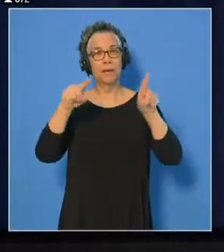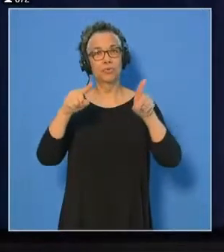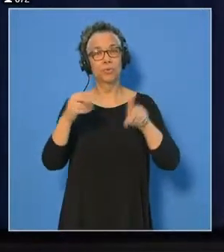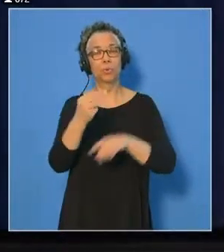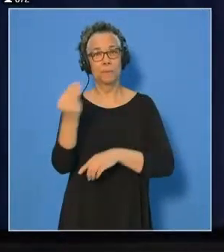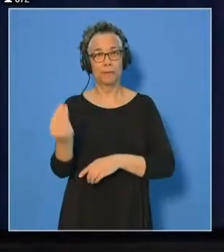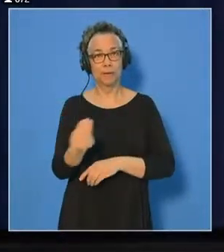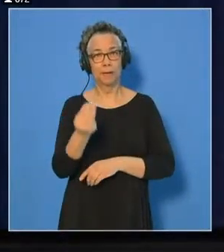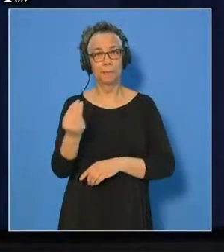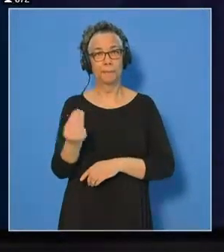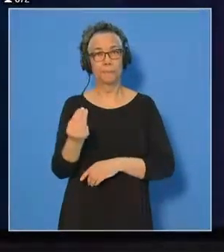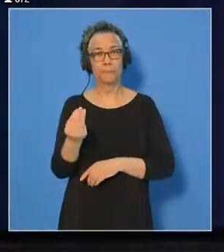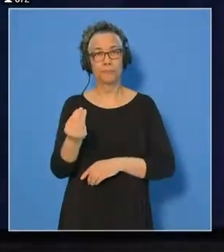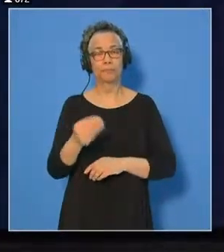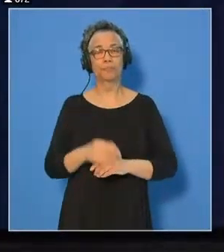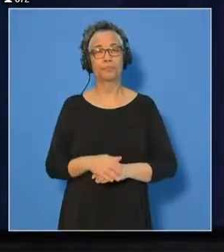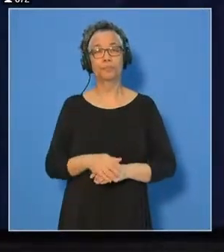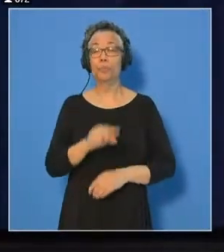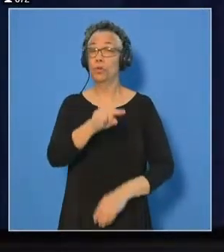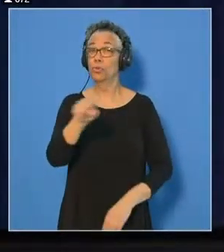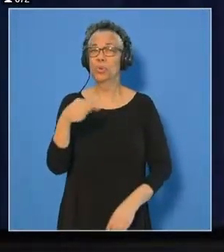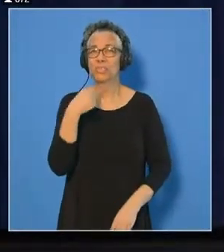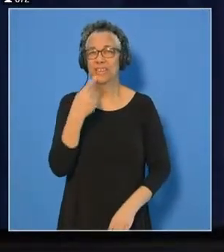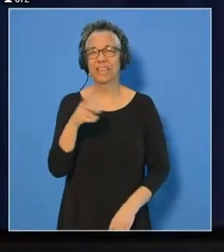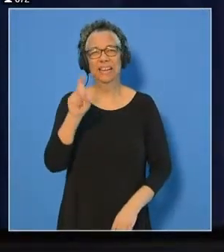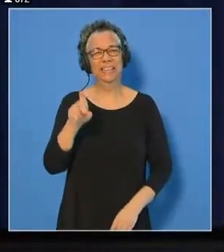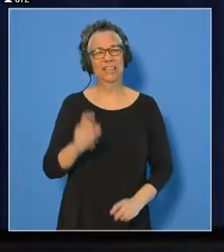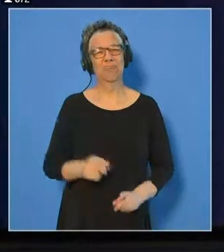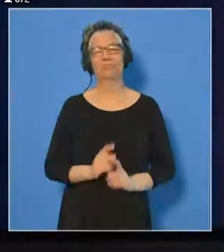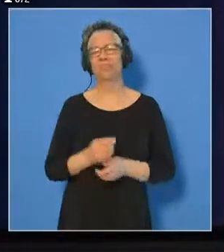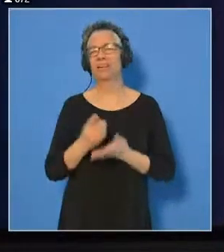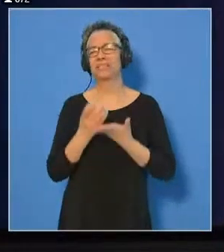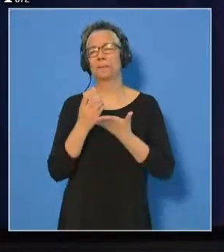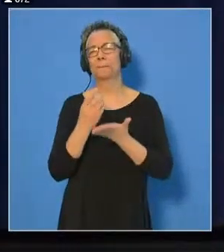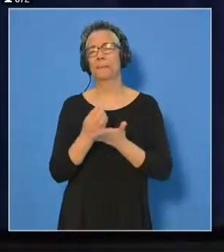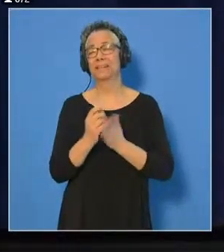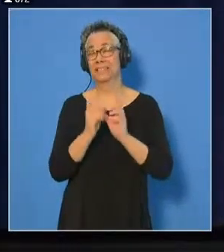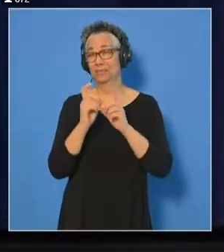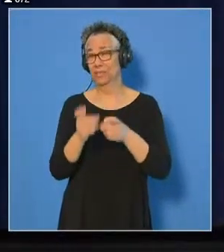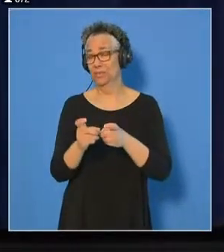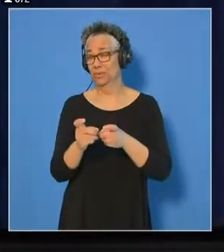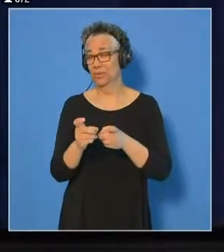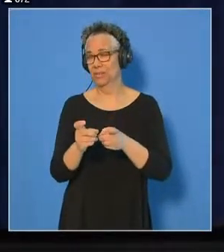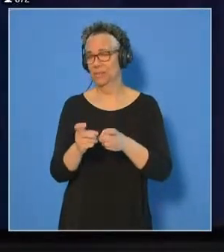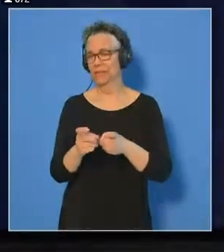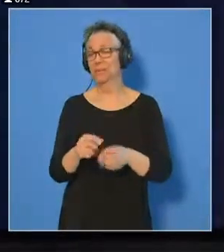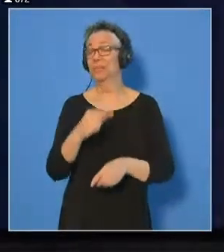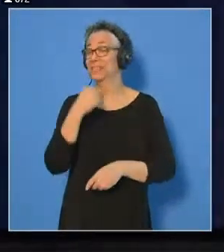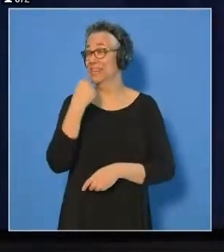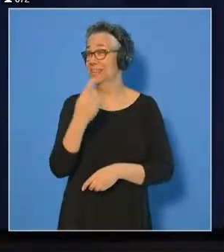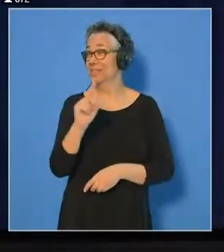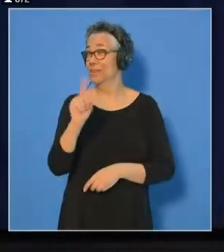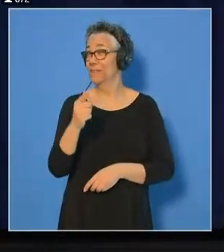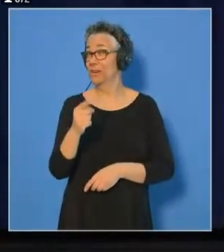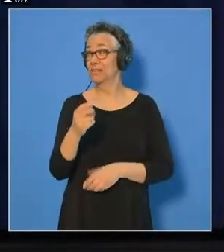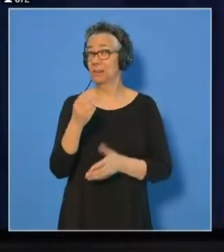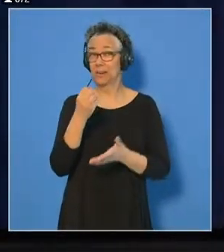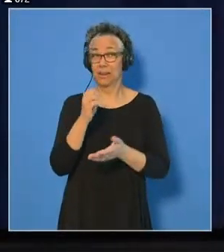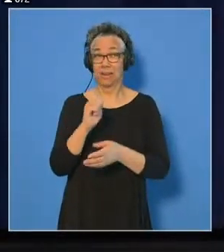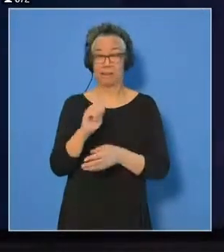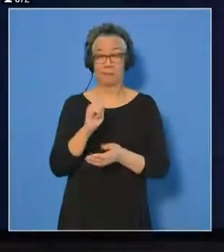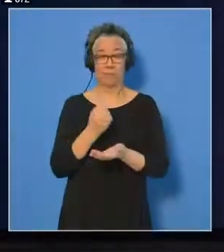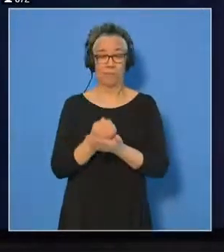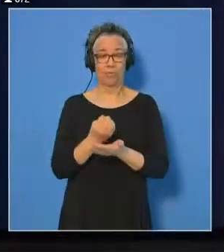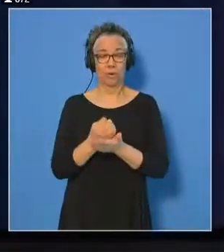Monday. For those that say they need a grant, I'm here to clarify that the first deployment of Bermuda government